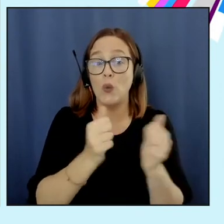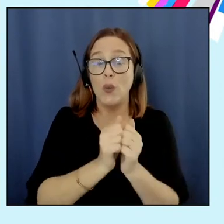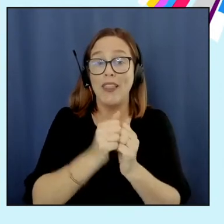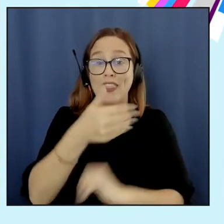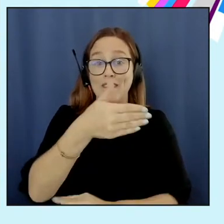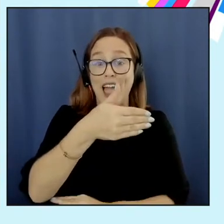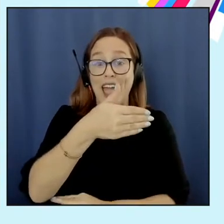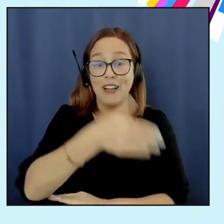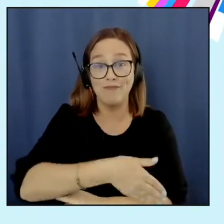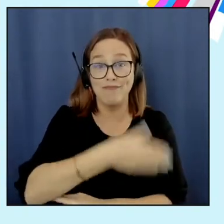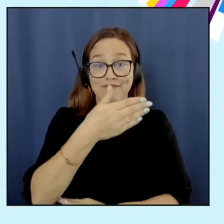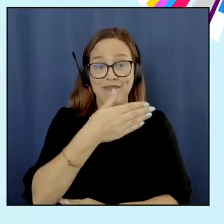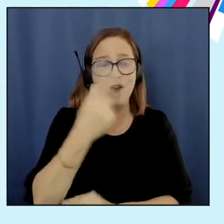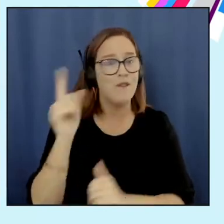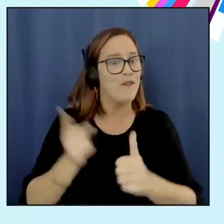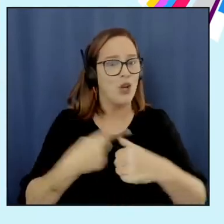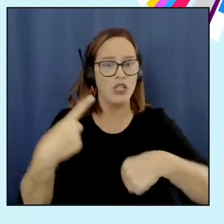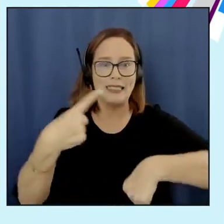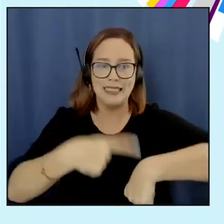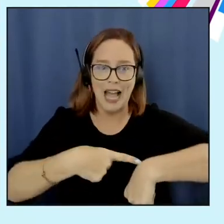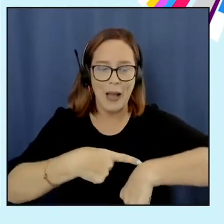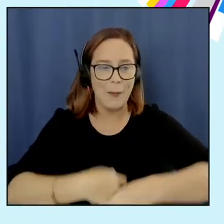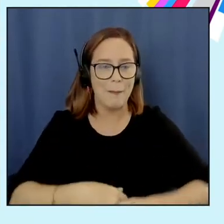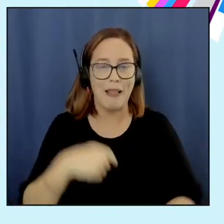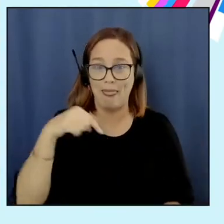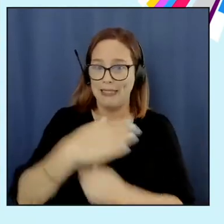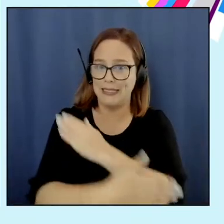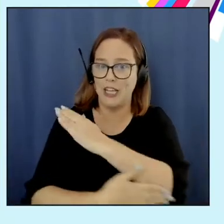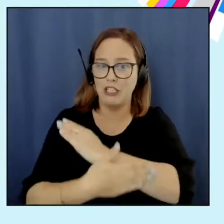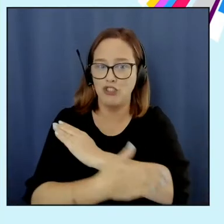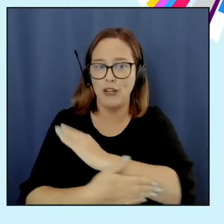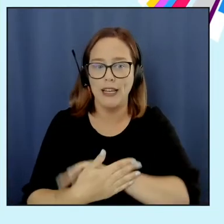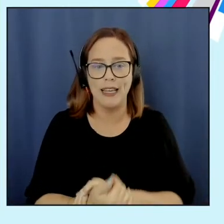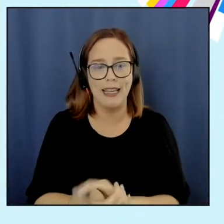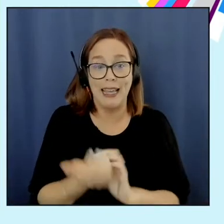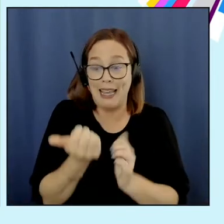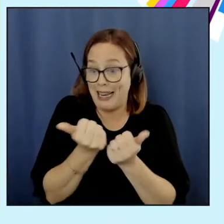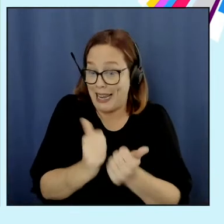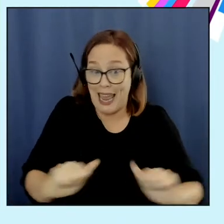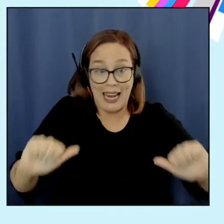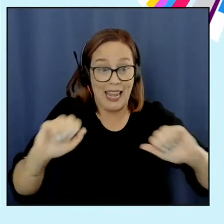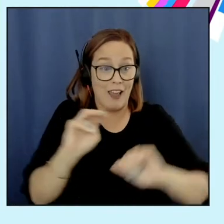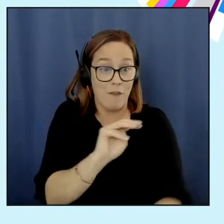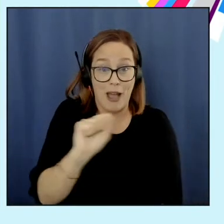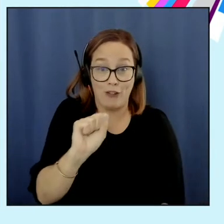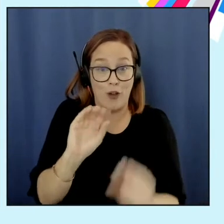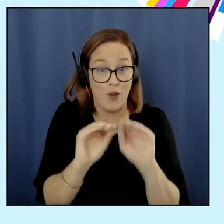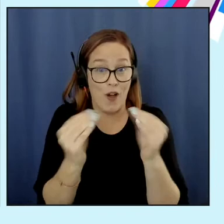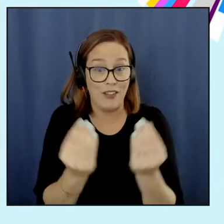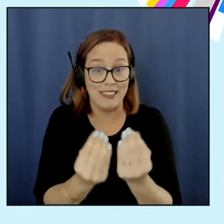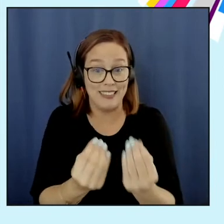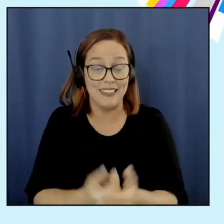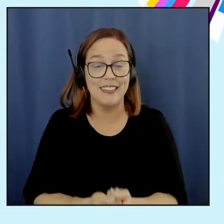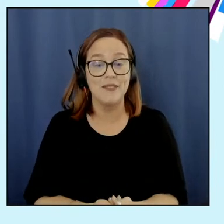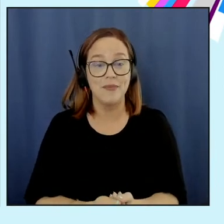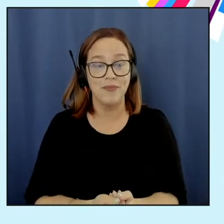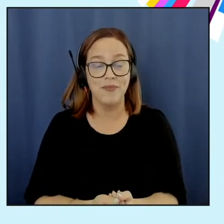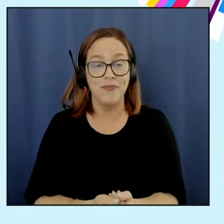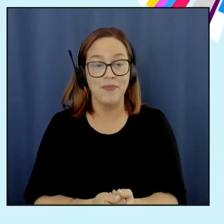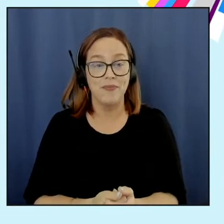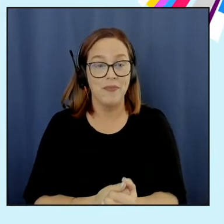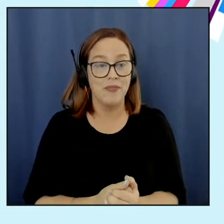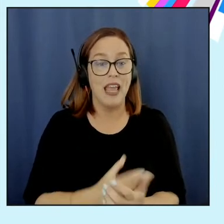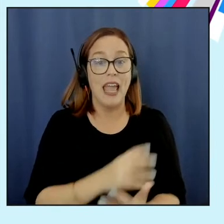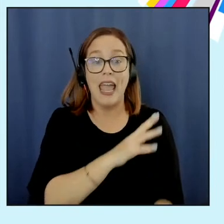the very first time in this country, in any of the Microsoft offices. And then we put